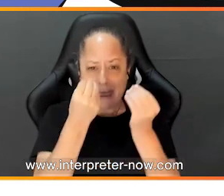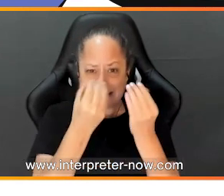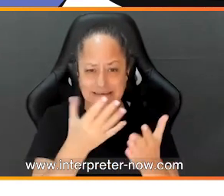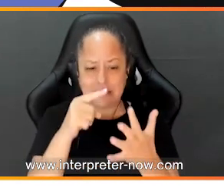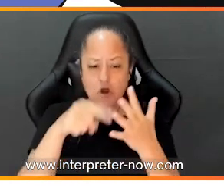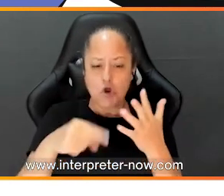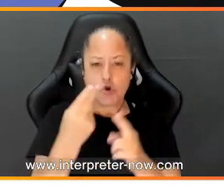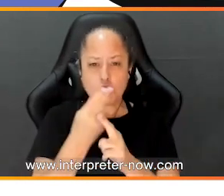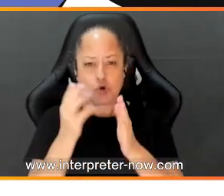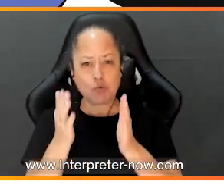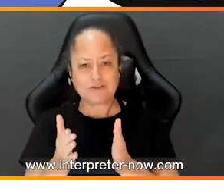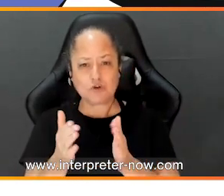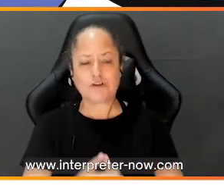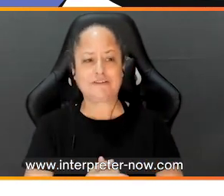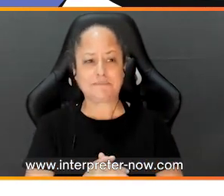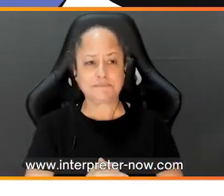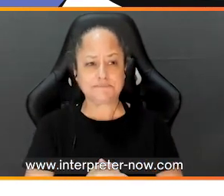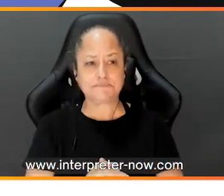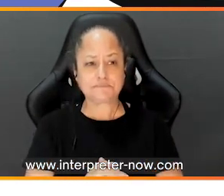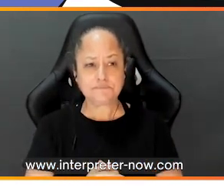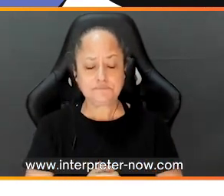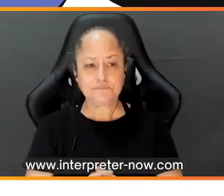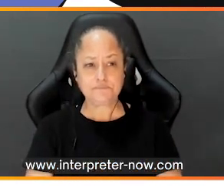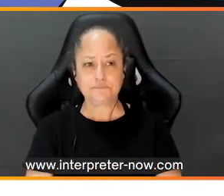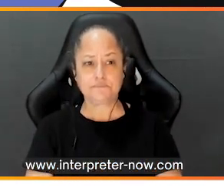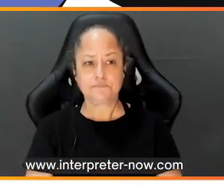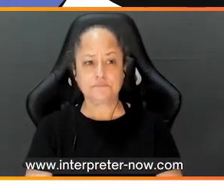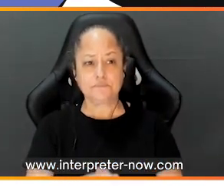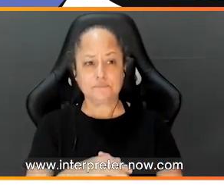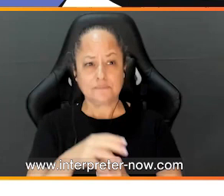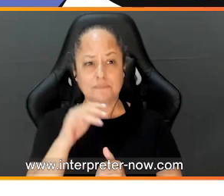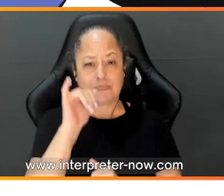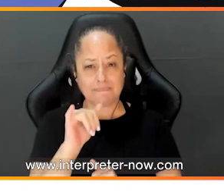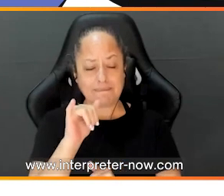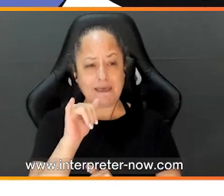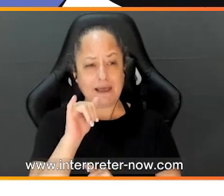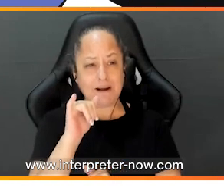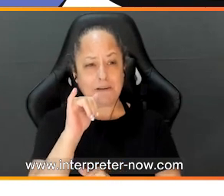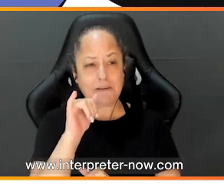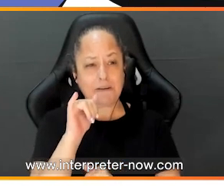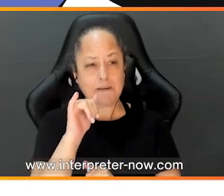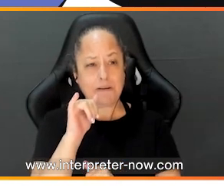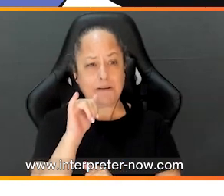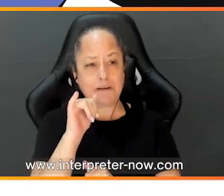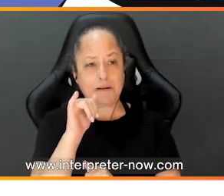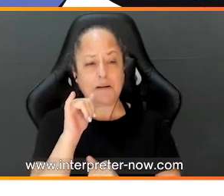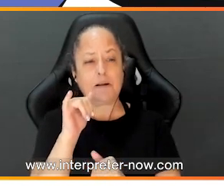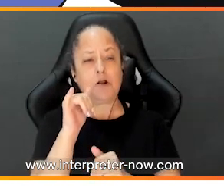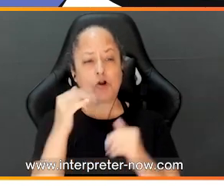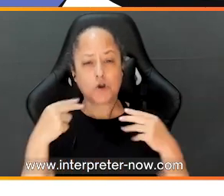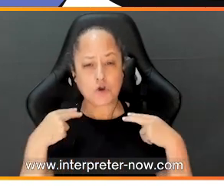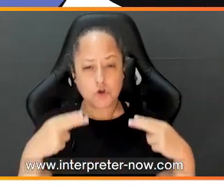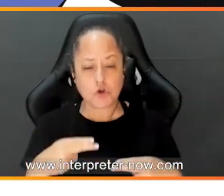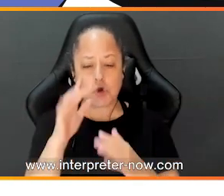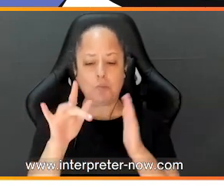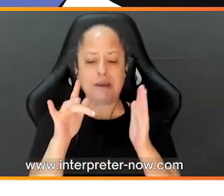that show how difficult it is to conduct research with someone who is different from your tribe, meaning who doesn't look like you, who doesn't come